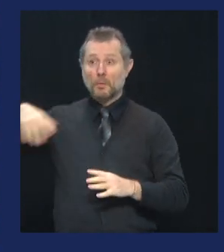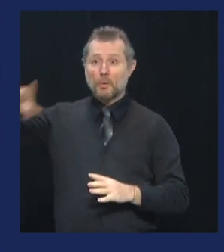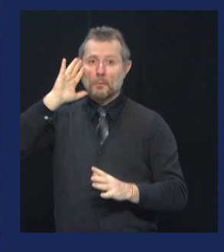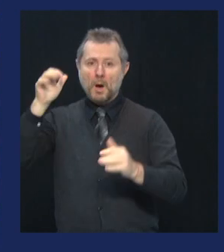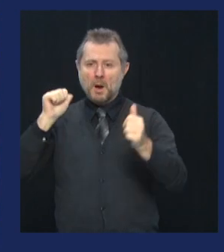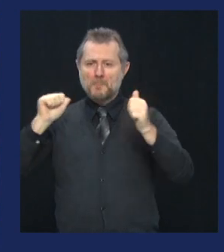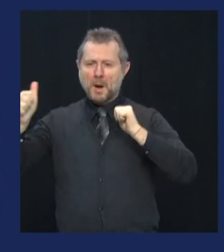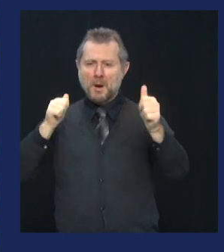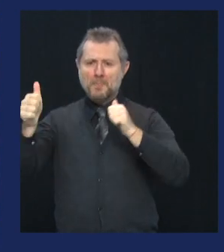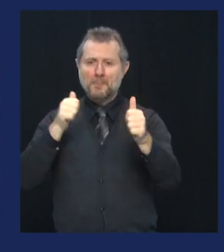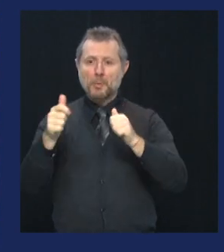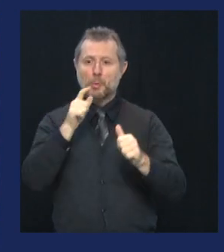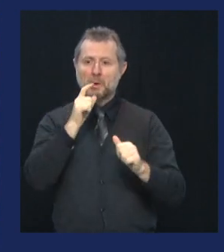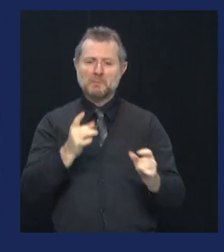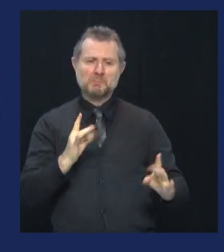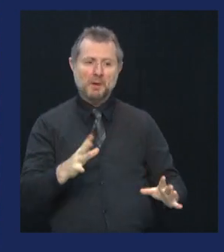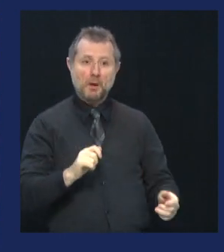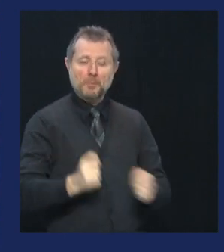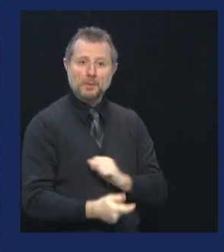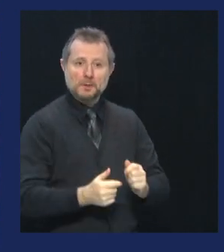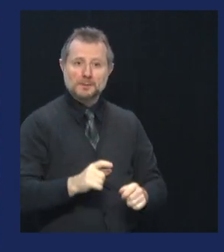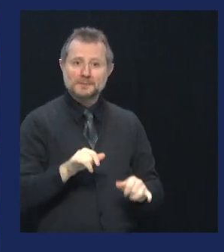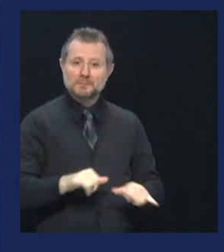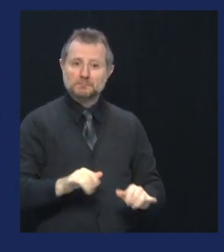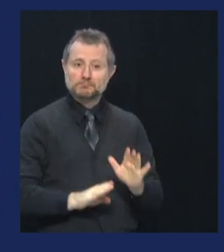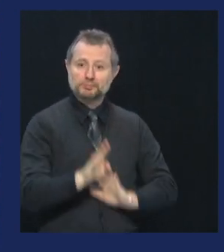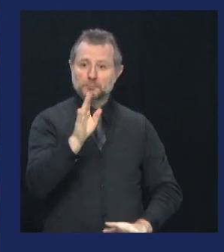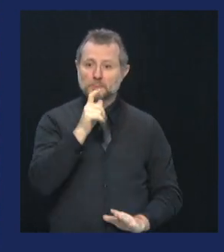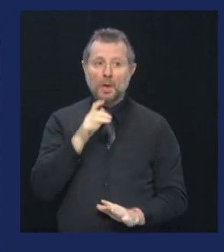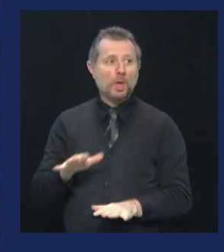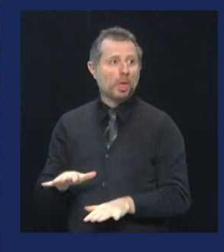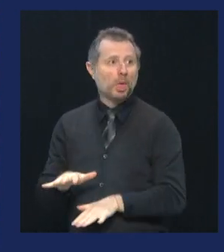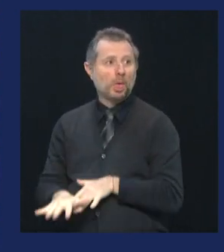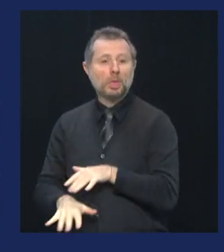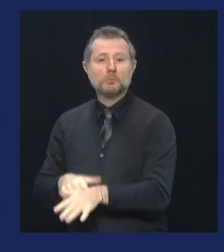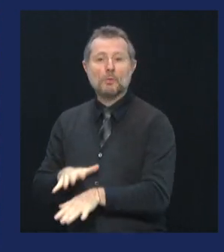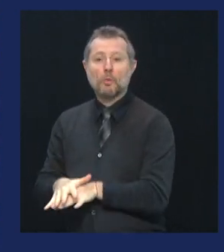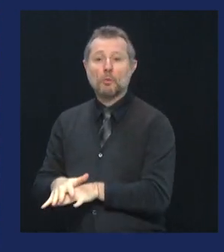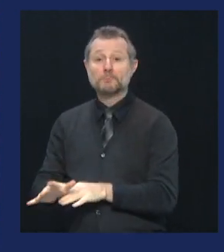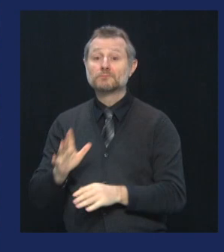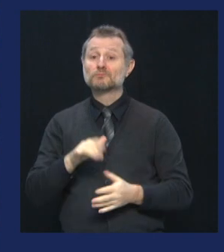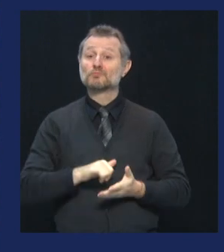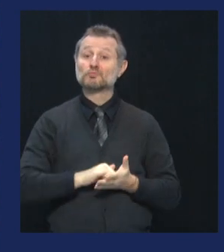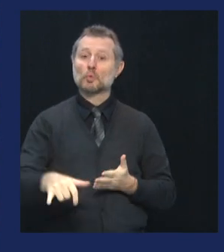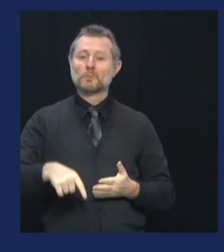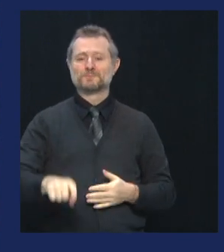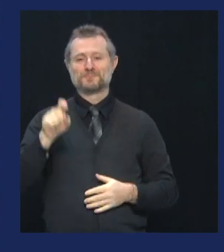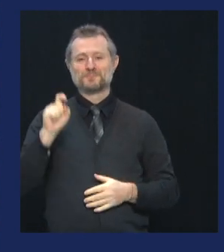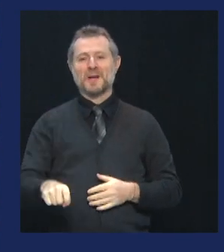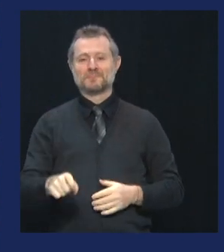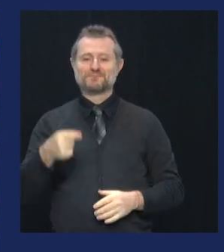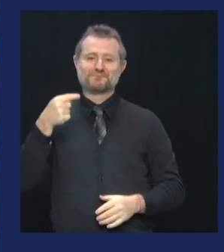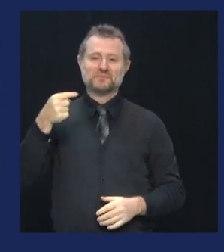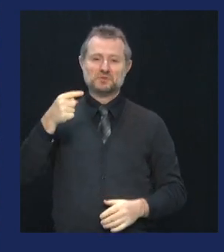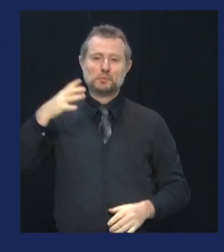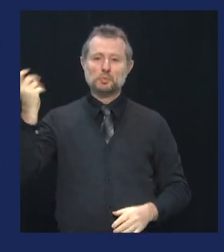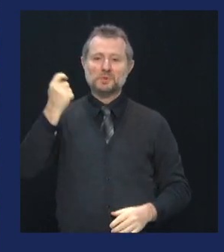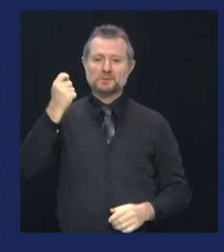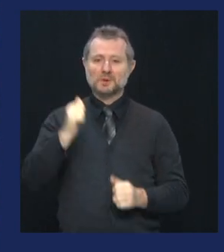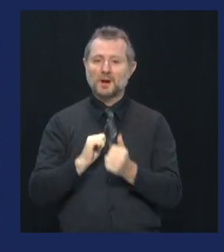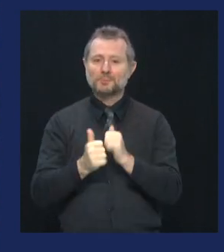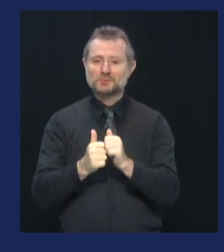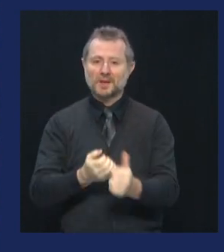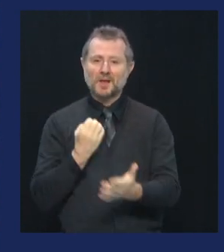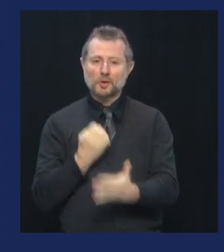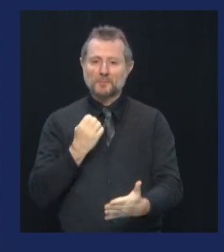post-COVID reality, and New York State must win that competition. Let us discuss today a